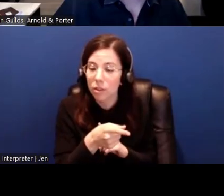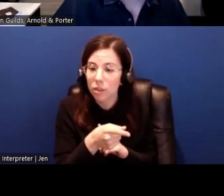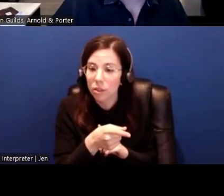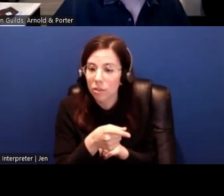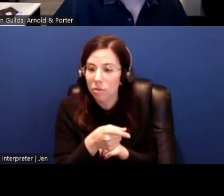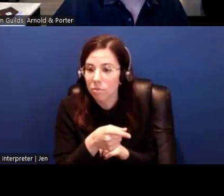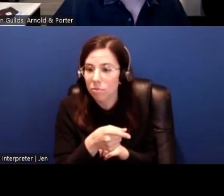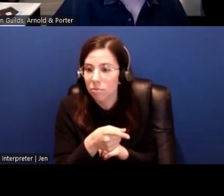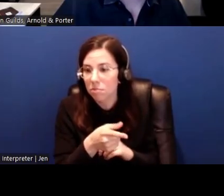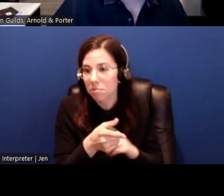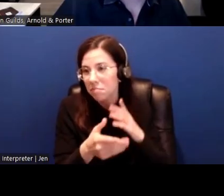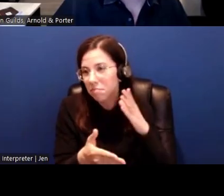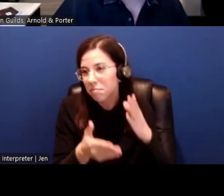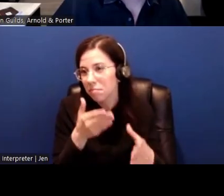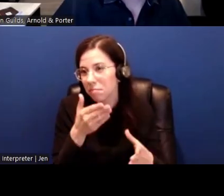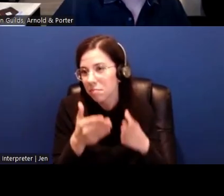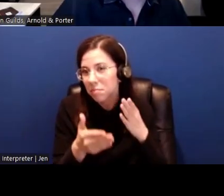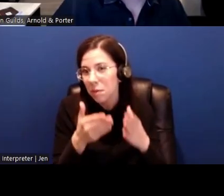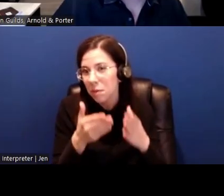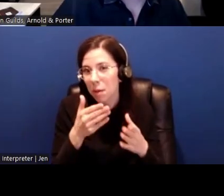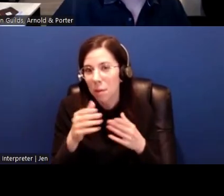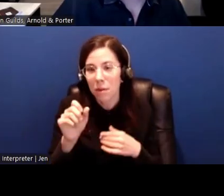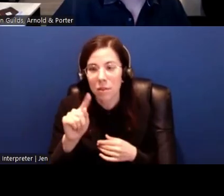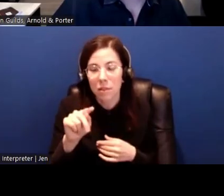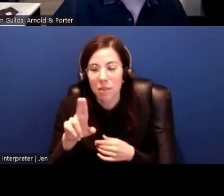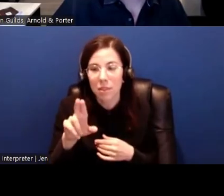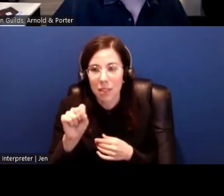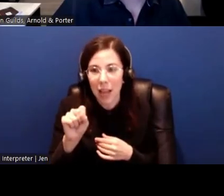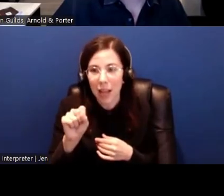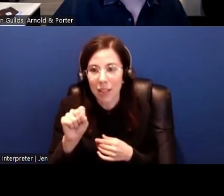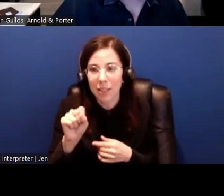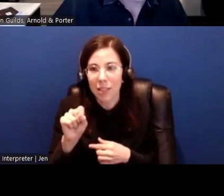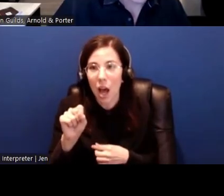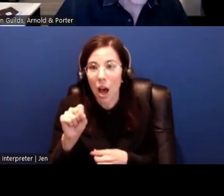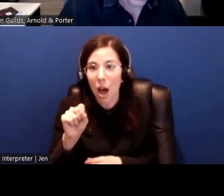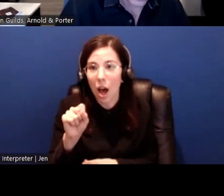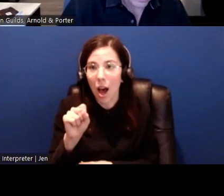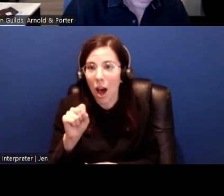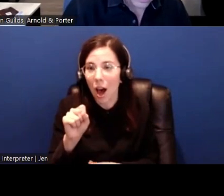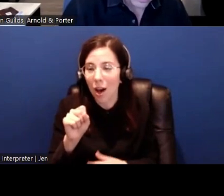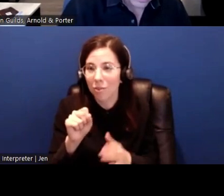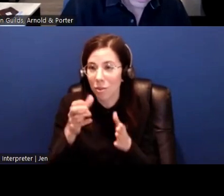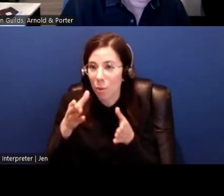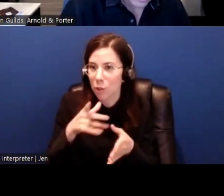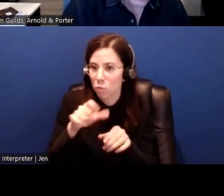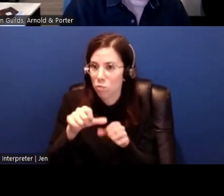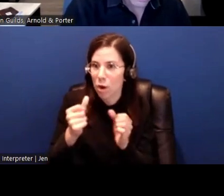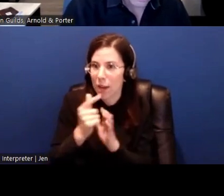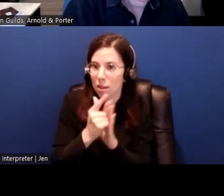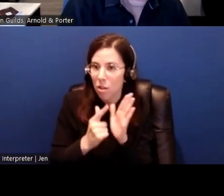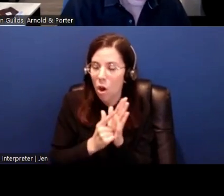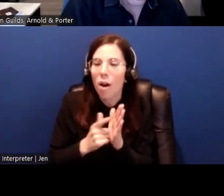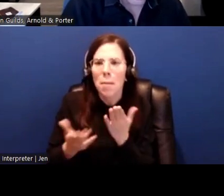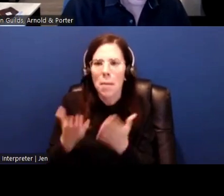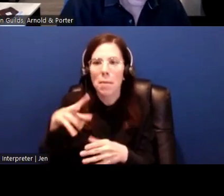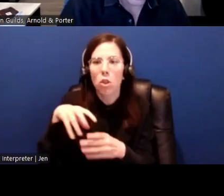just maybe the status of the offender was a National Guard member, and the status of